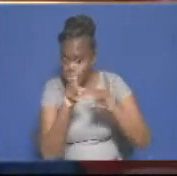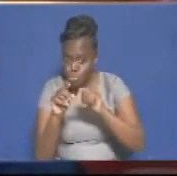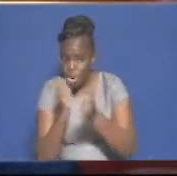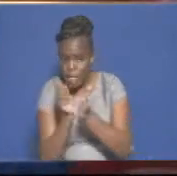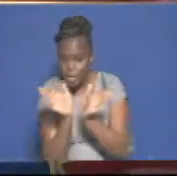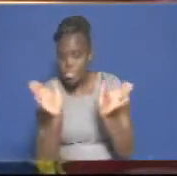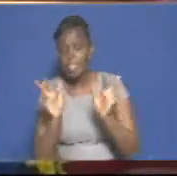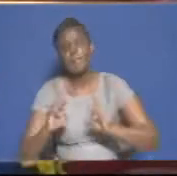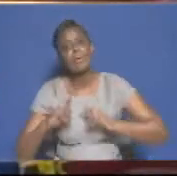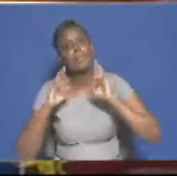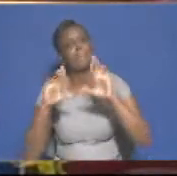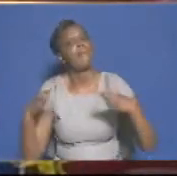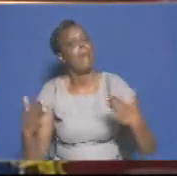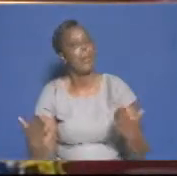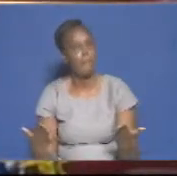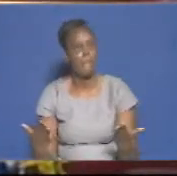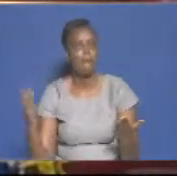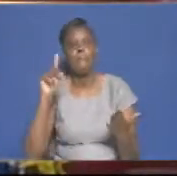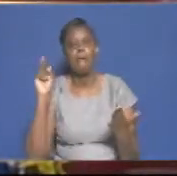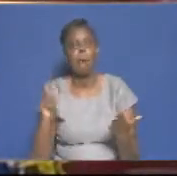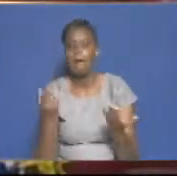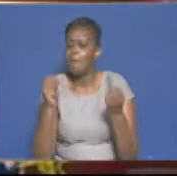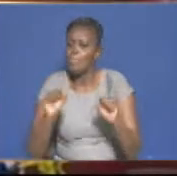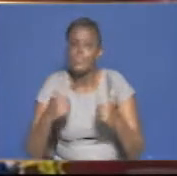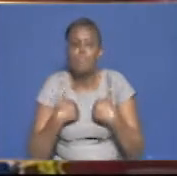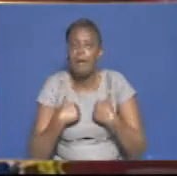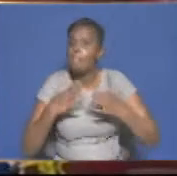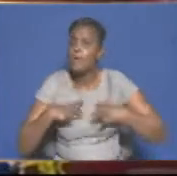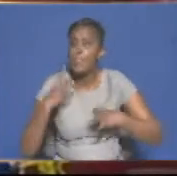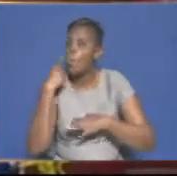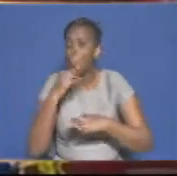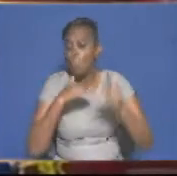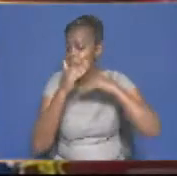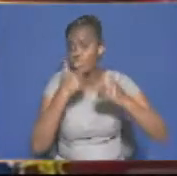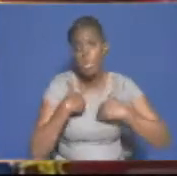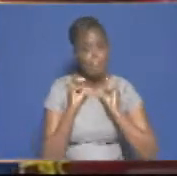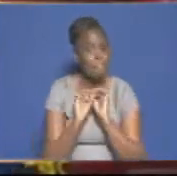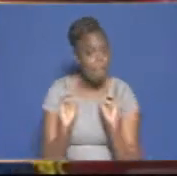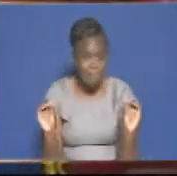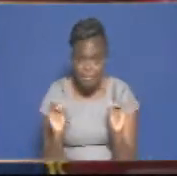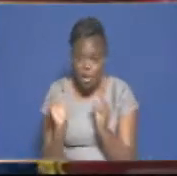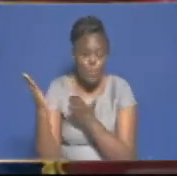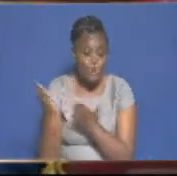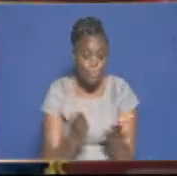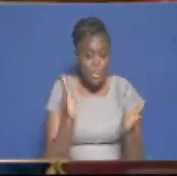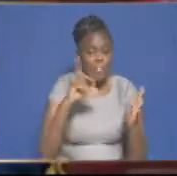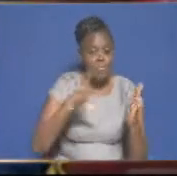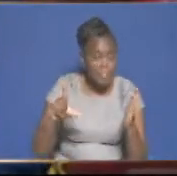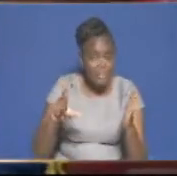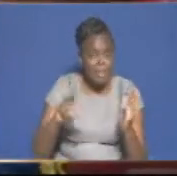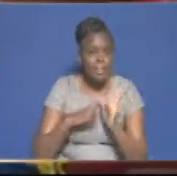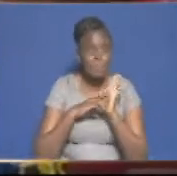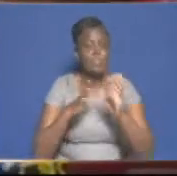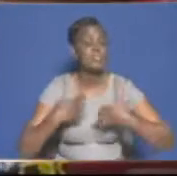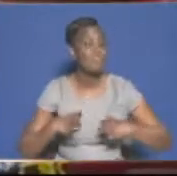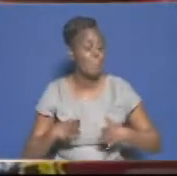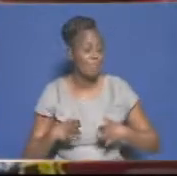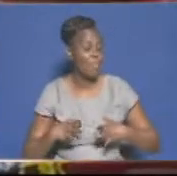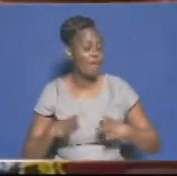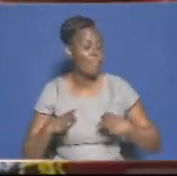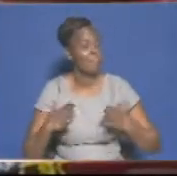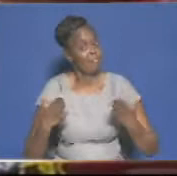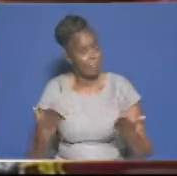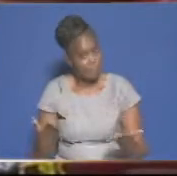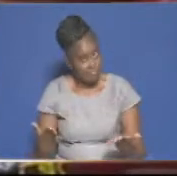General's report of this House. We can't have people who have no qualification to bring bills and represent their people. So,